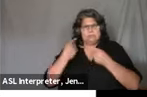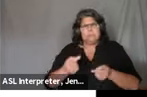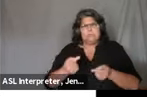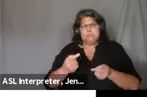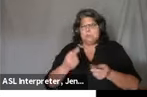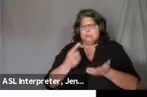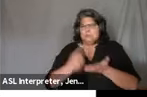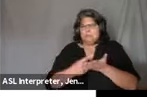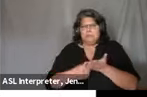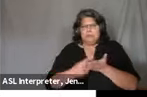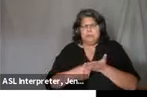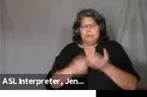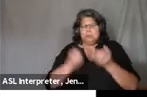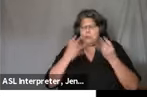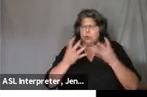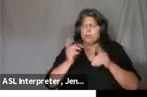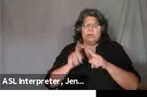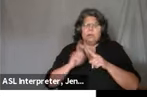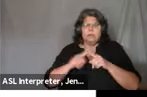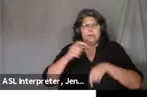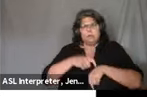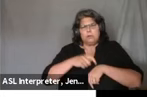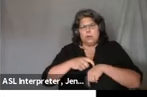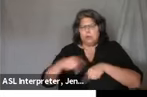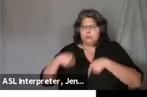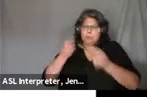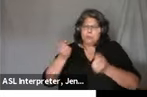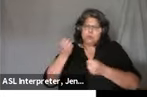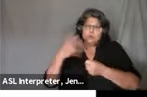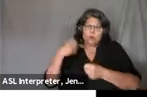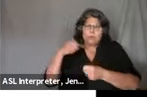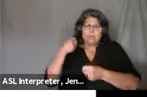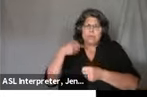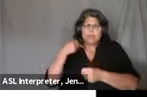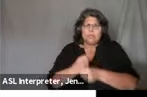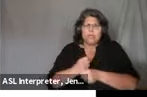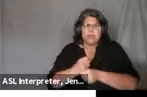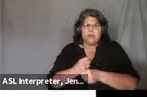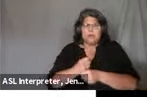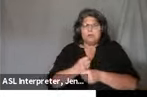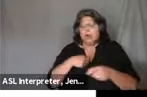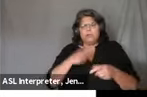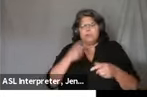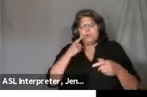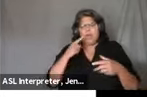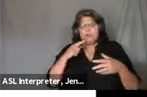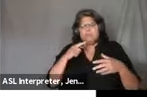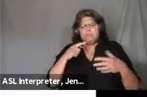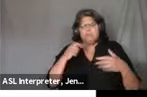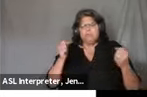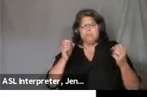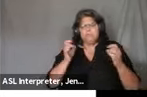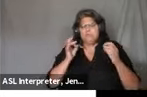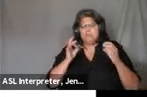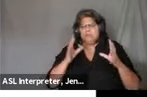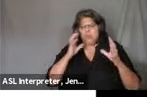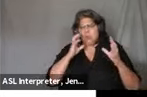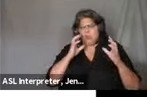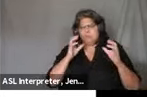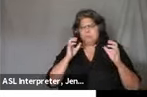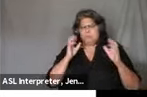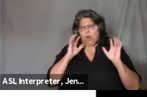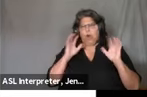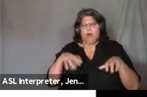in so many plans for so many years that I'm horrified to even hear that being put out there as an